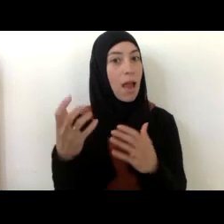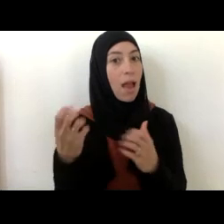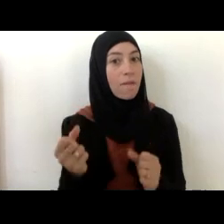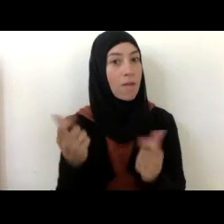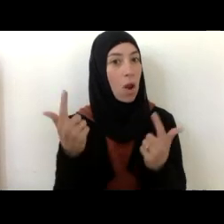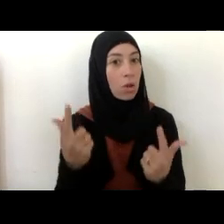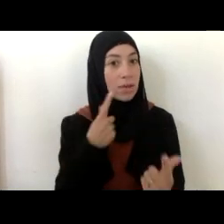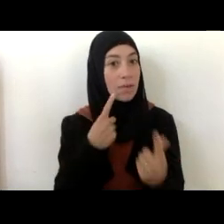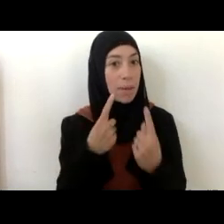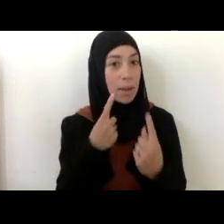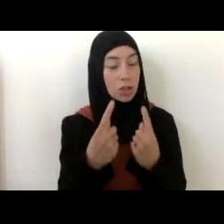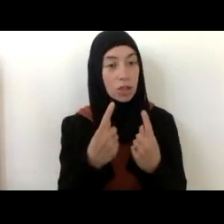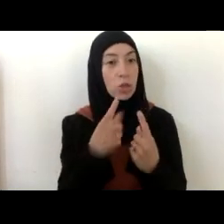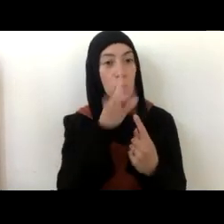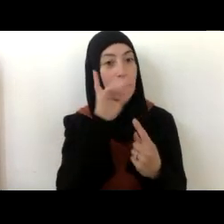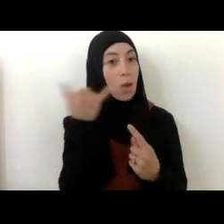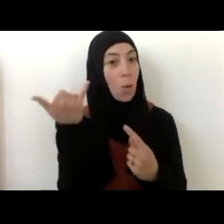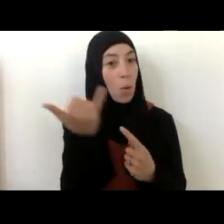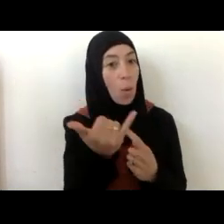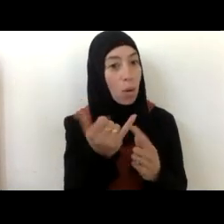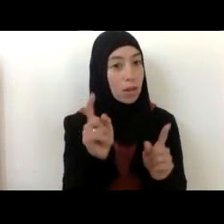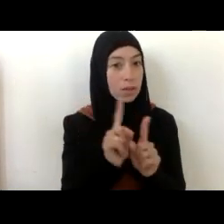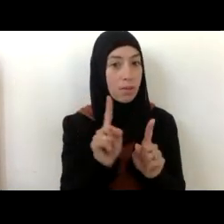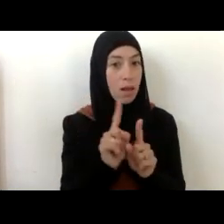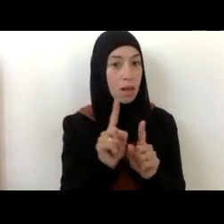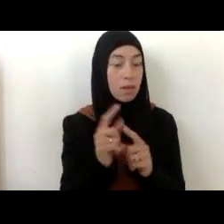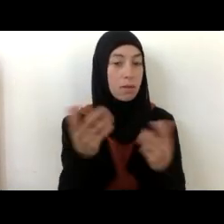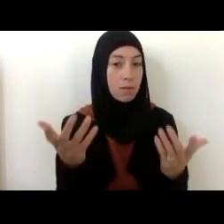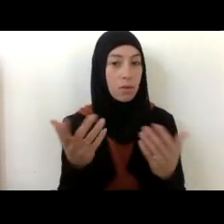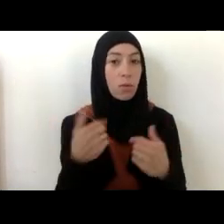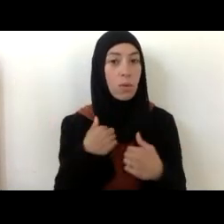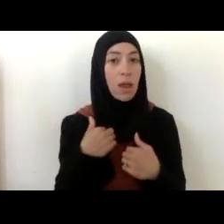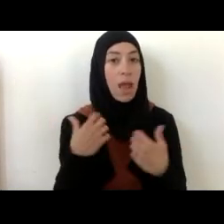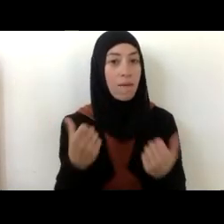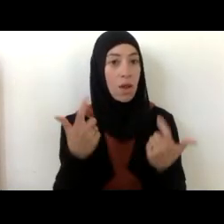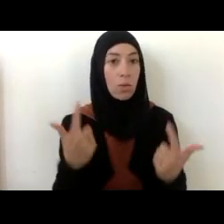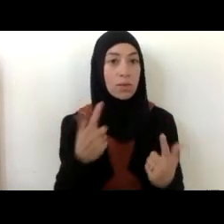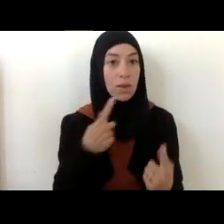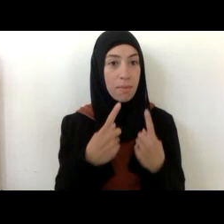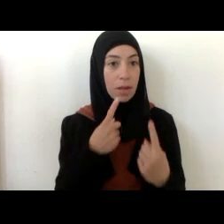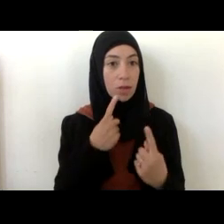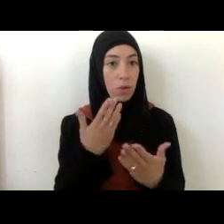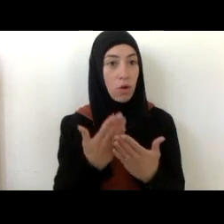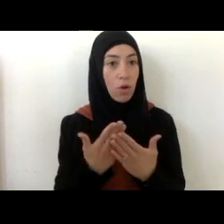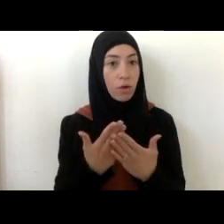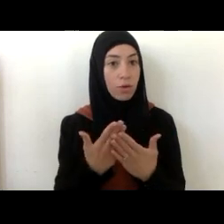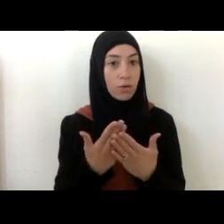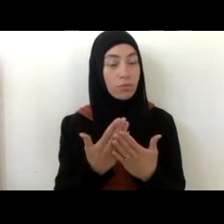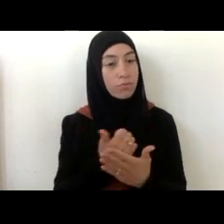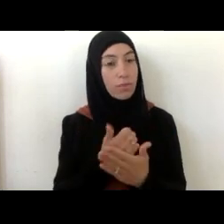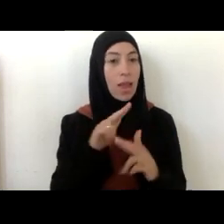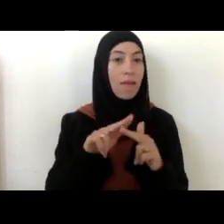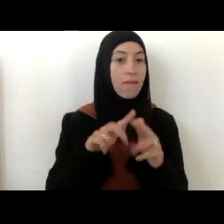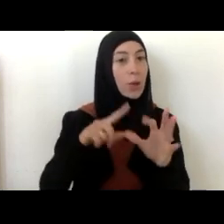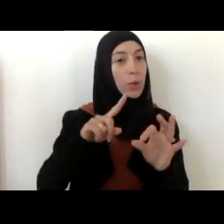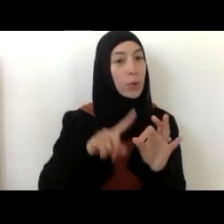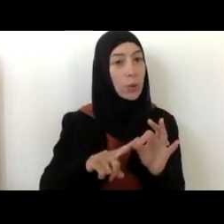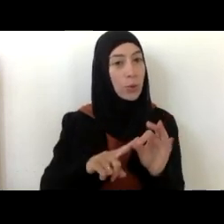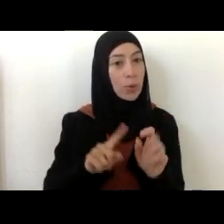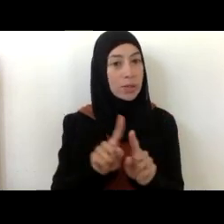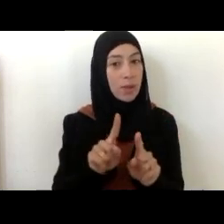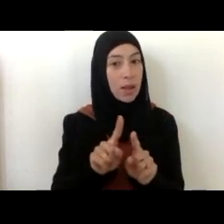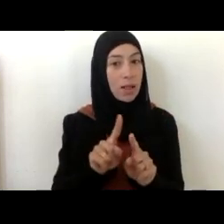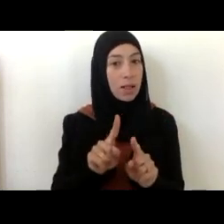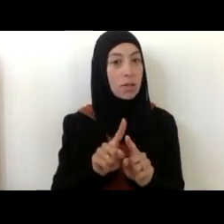information line you can call. We have some information on the frequently asked questions, so feel free